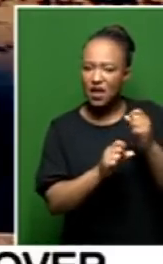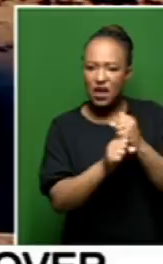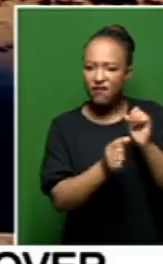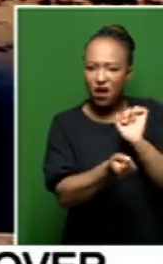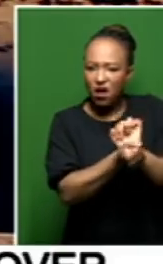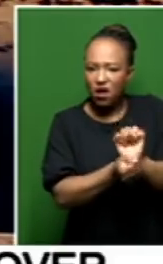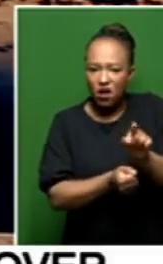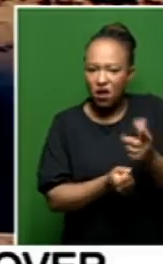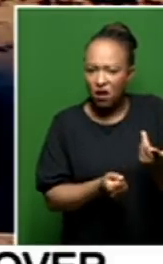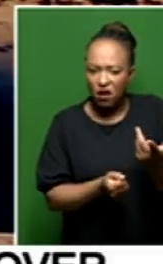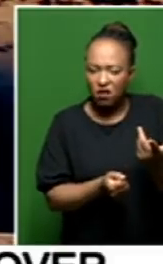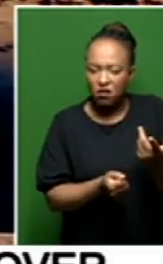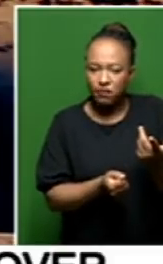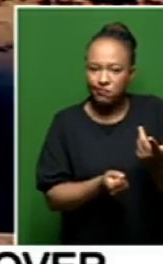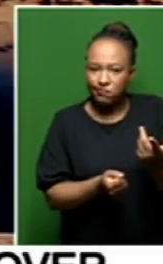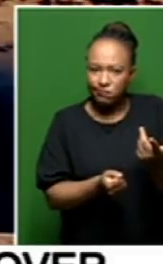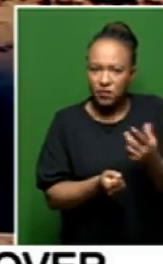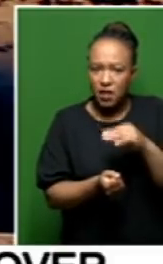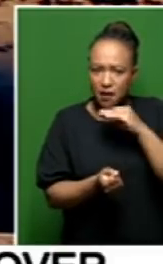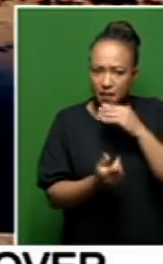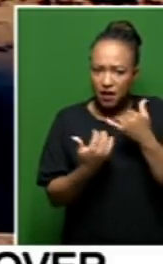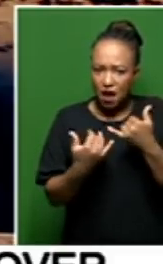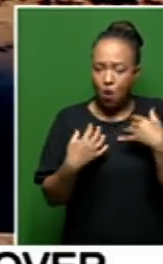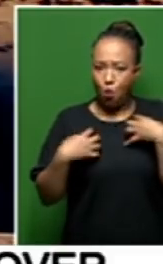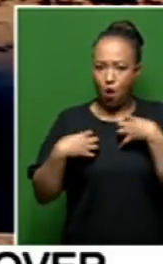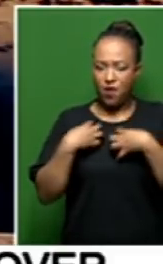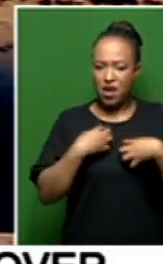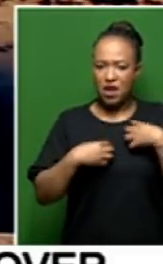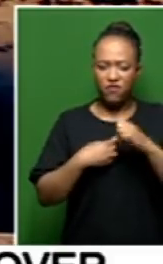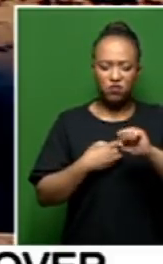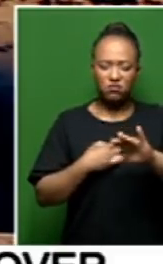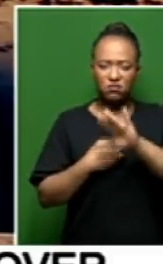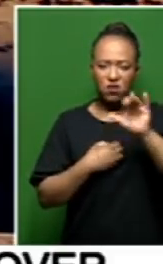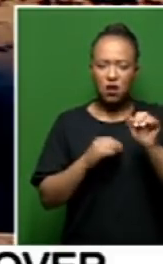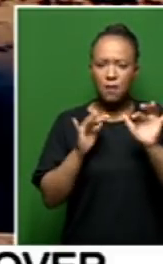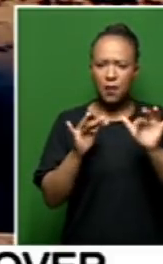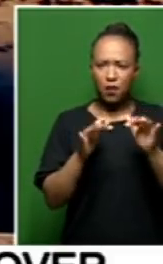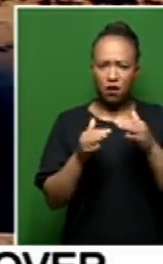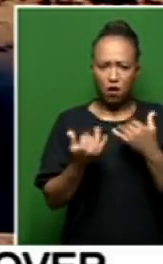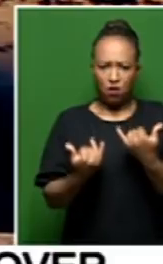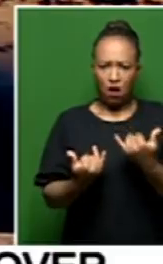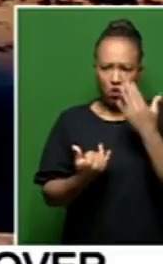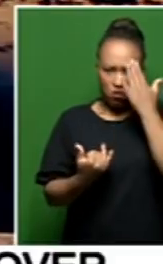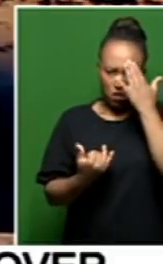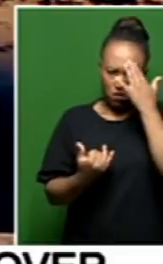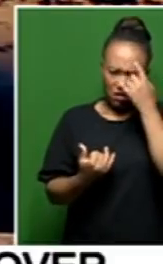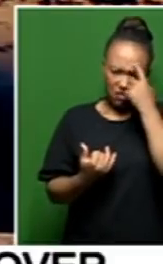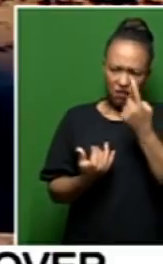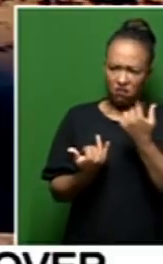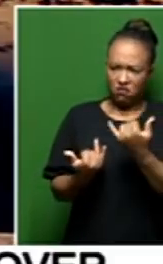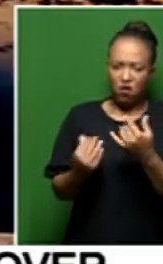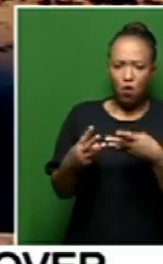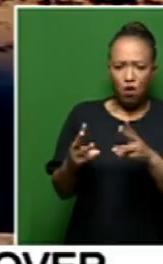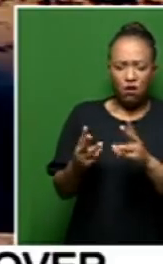prosecutions, those surely are worrying for the South African public, because one would have thought that in one way or